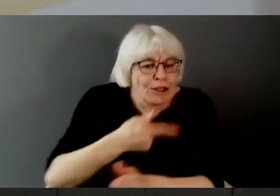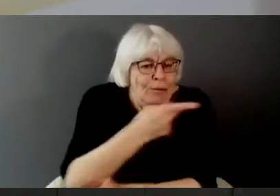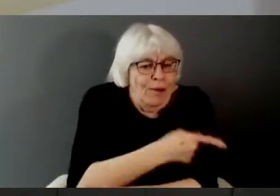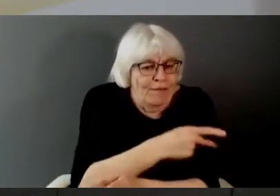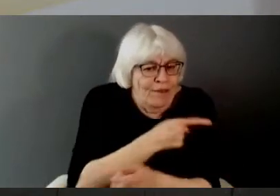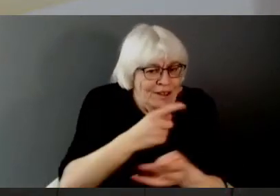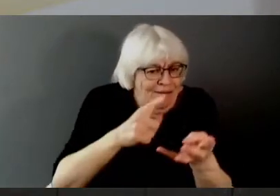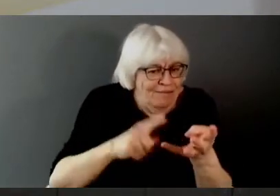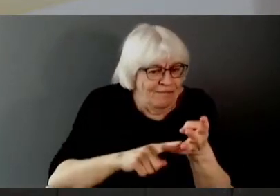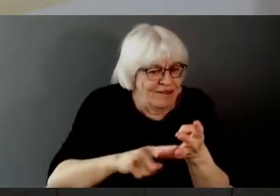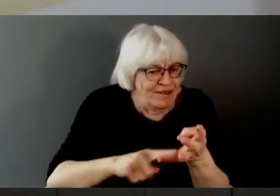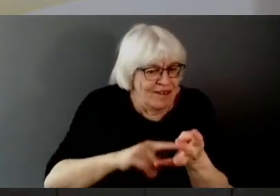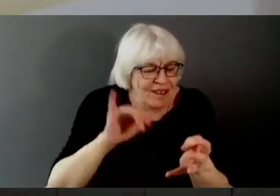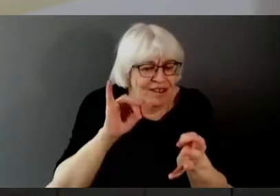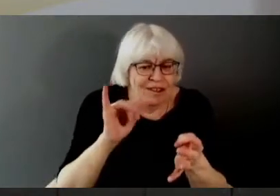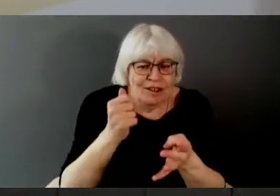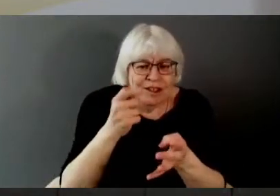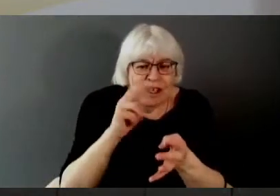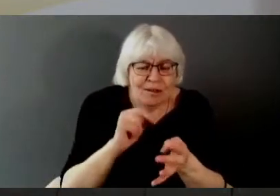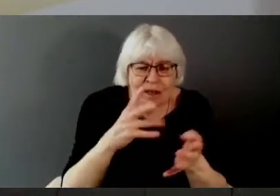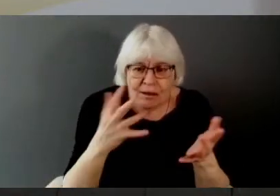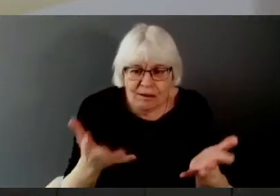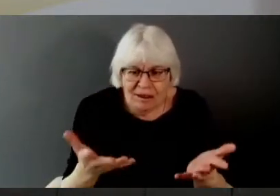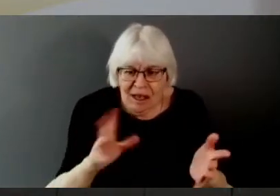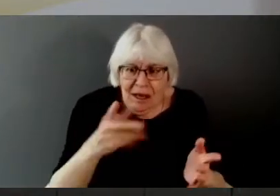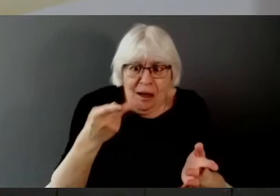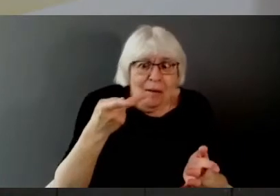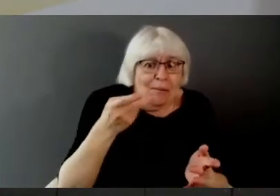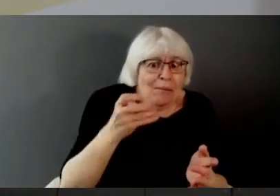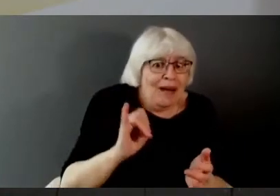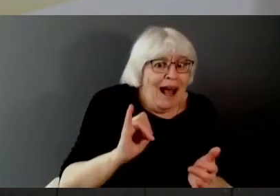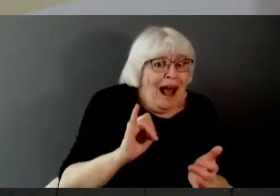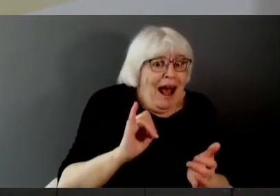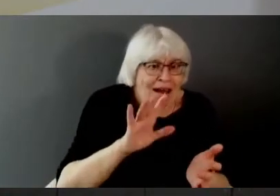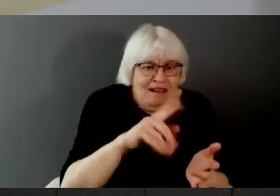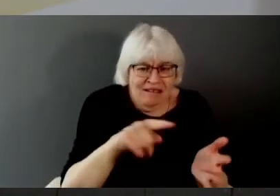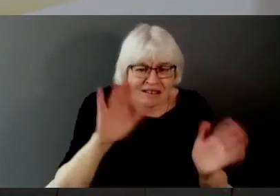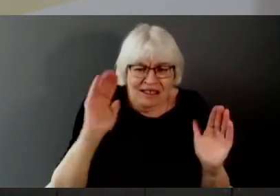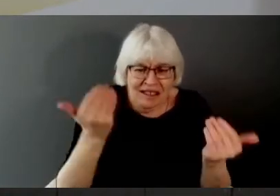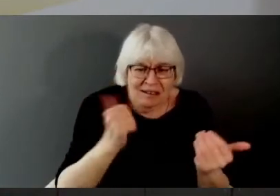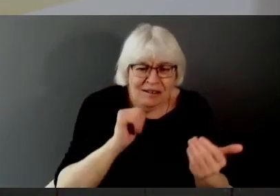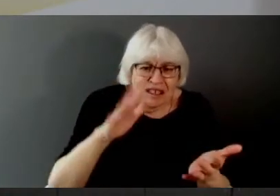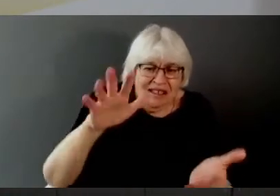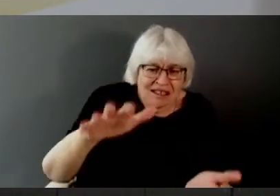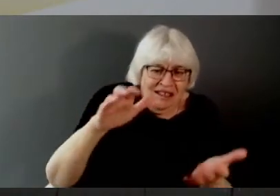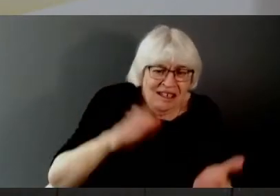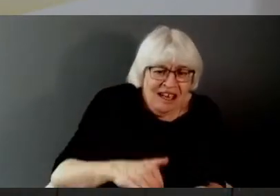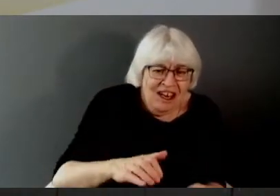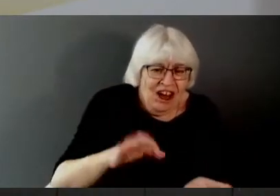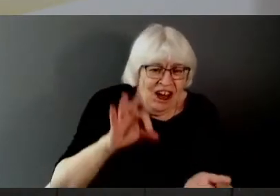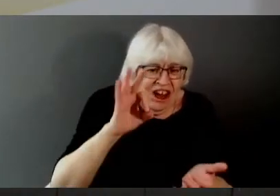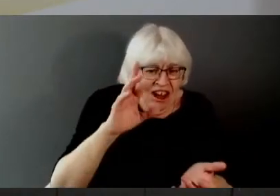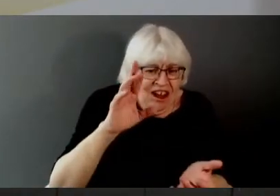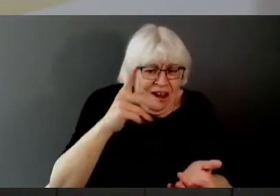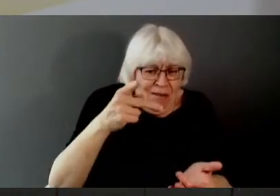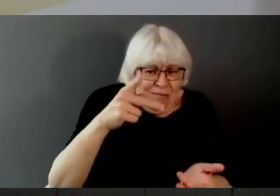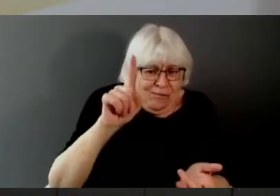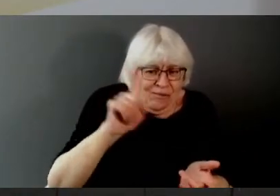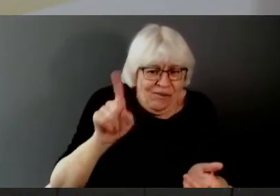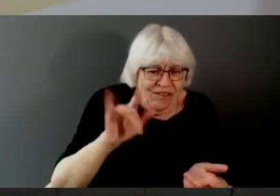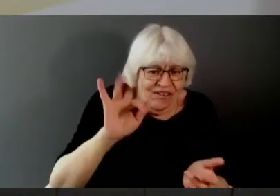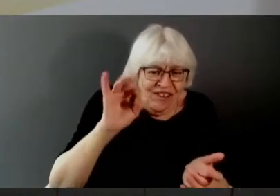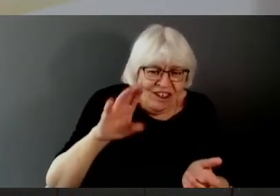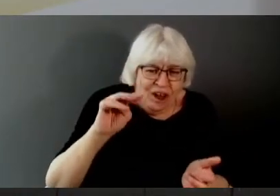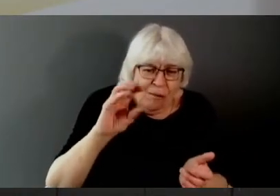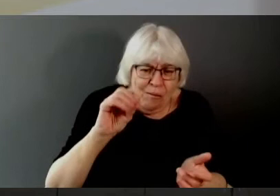both Moderna and Pfizer increase at all over that time. It just stays the same each week. Do you know why that's the case? Well, I